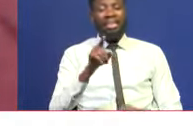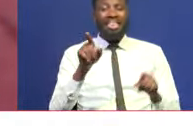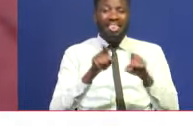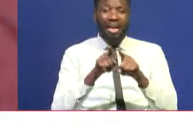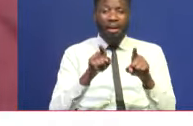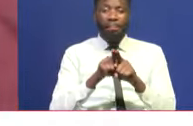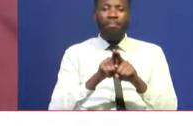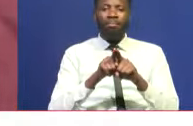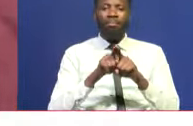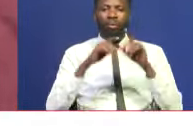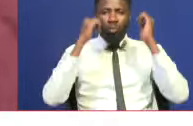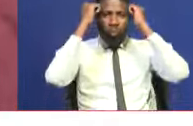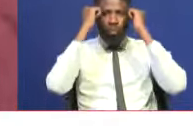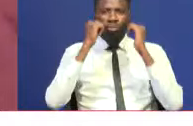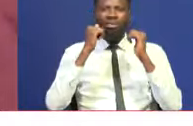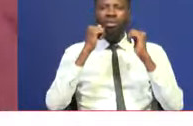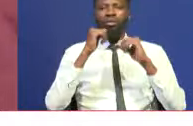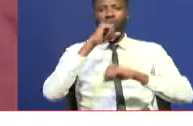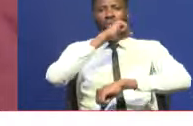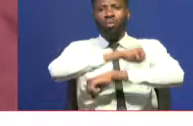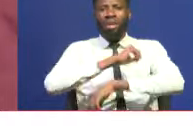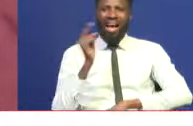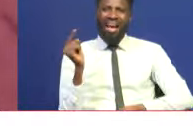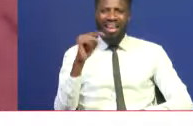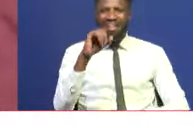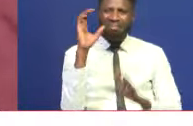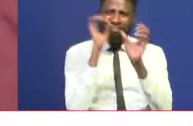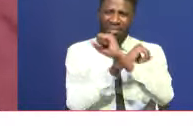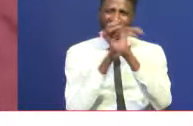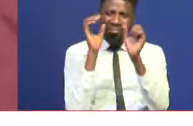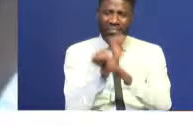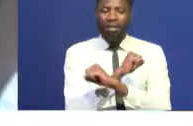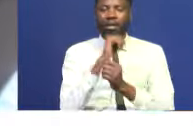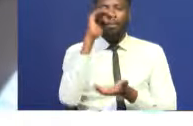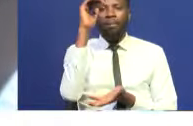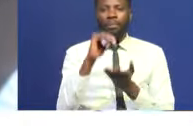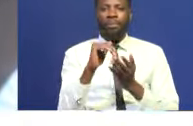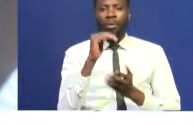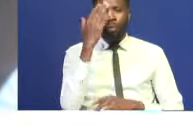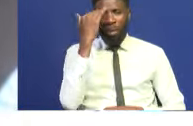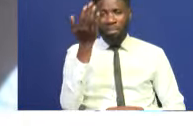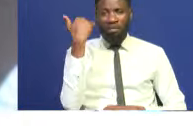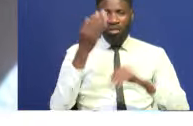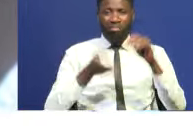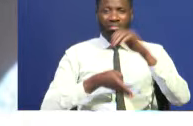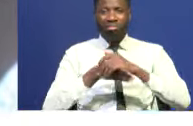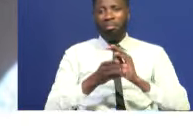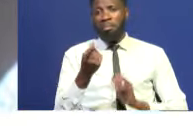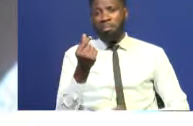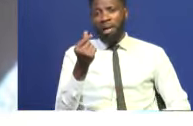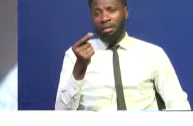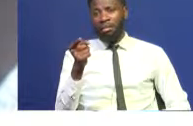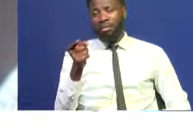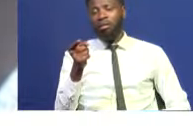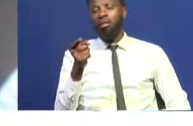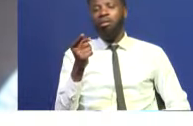when they are sent home for fees, some may go there and stay for long. The reason why we chose to assist